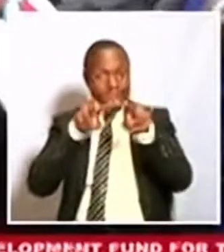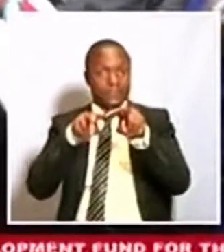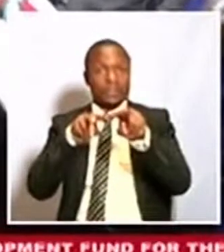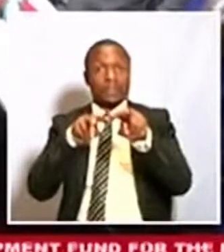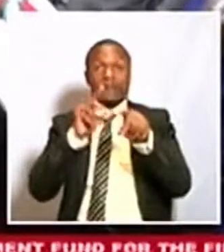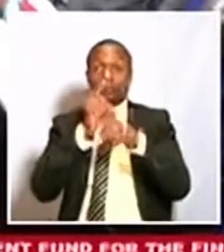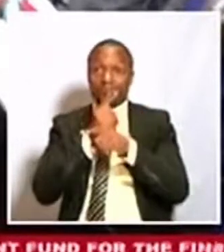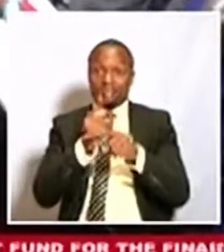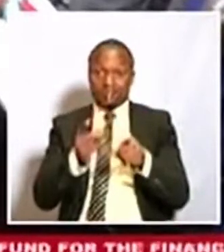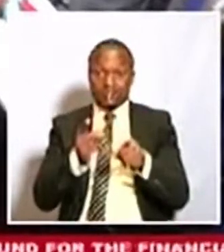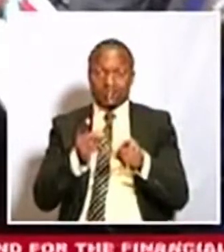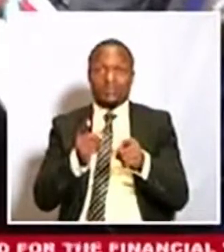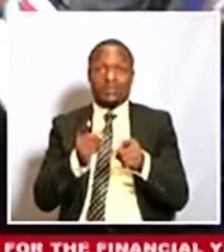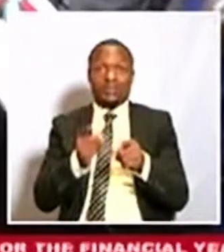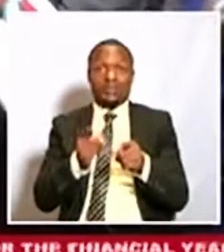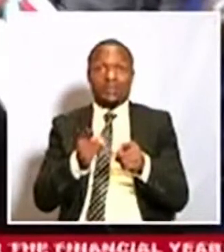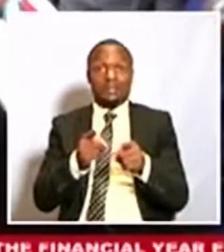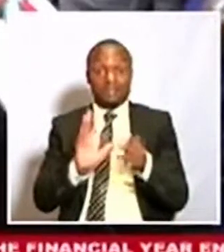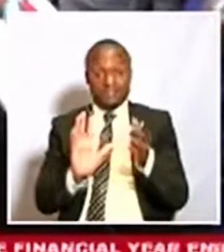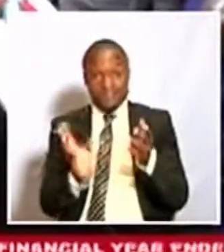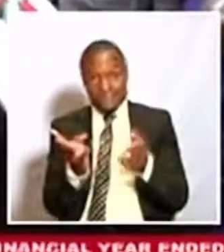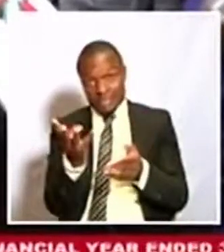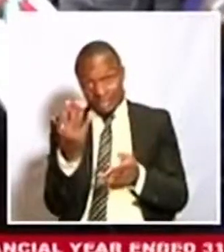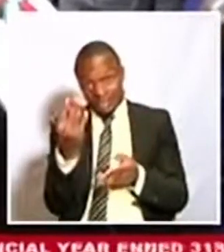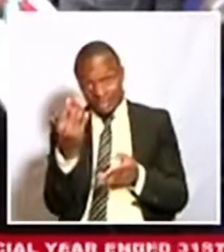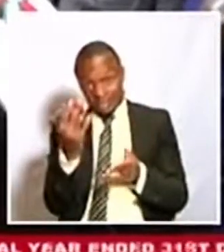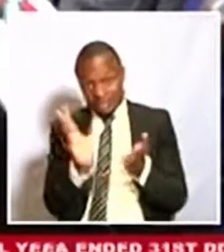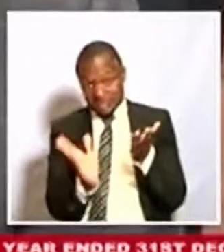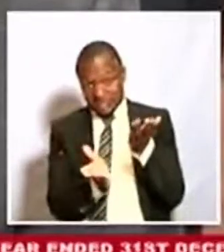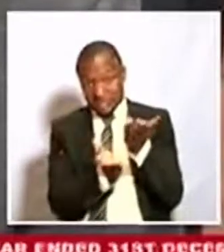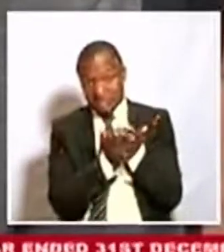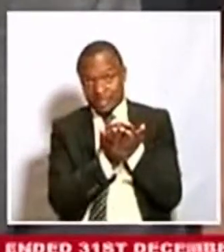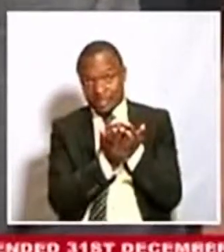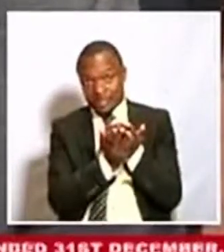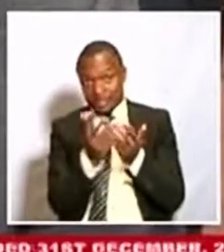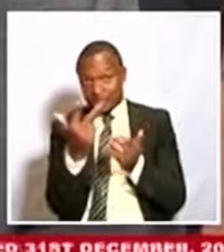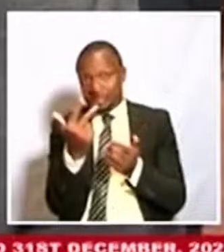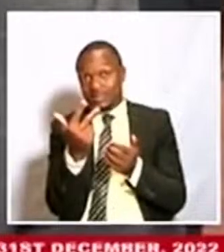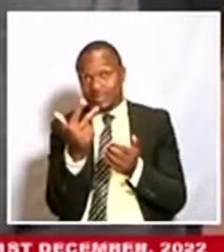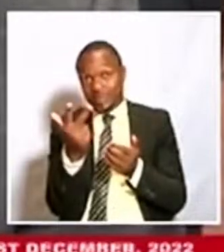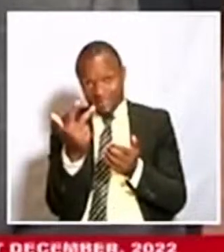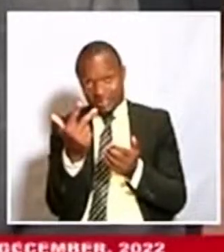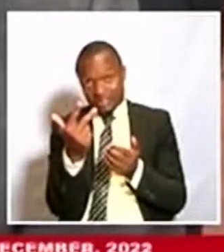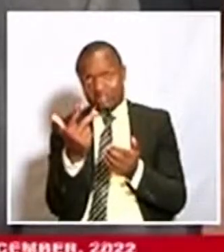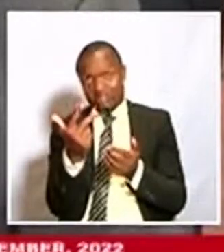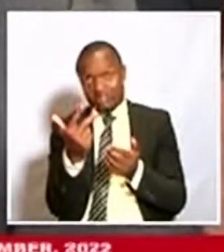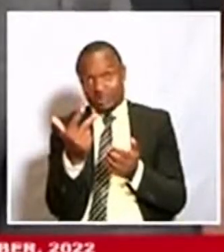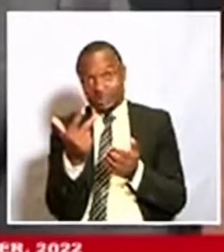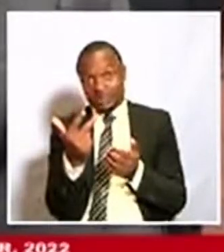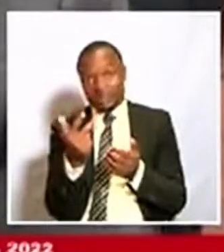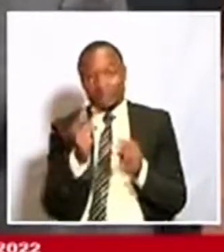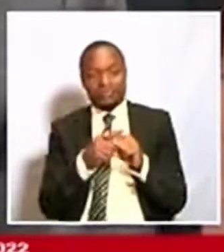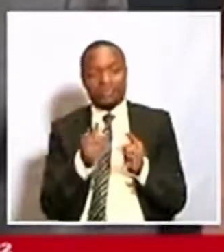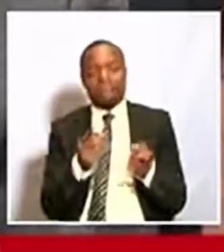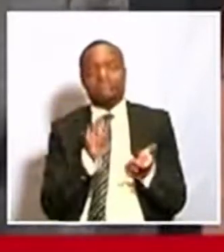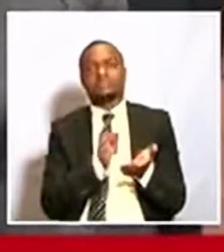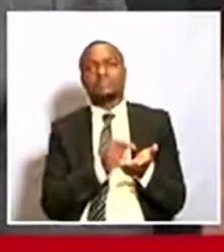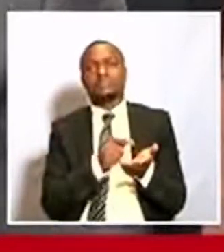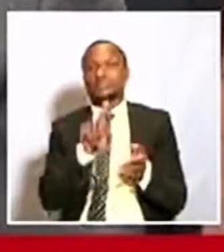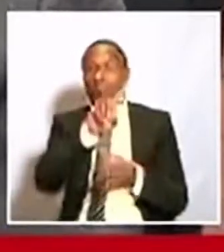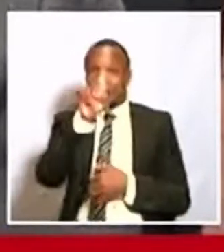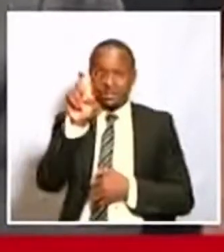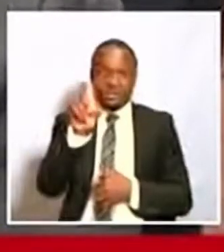quoting you. The Appendix 14, is it 13? 13. But this